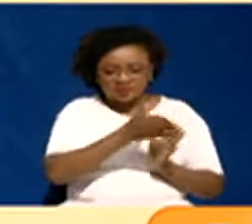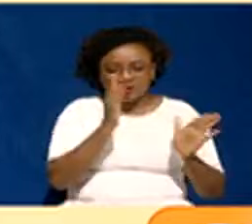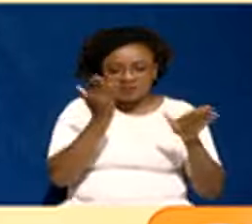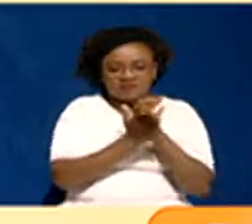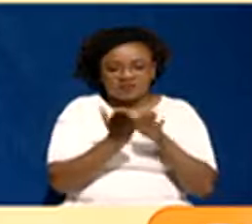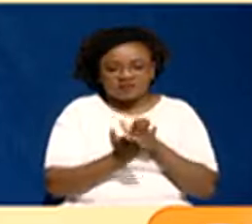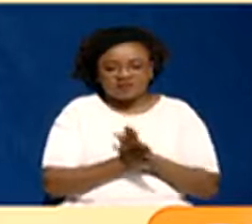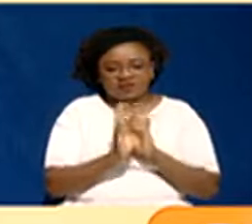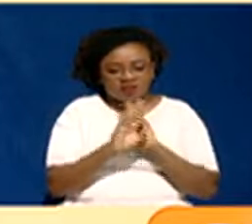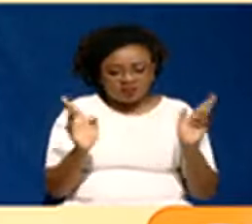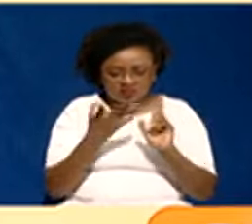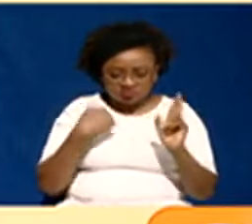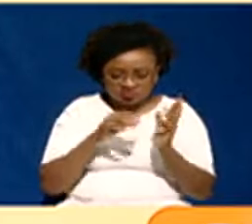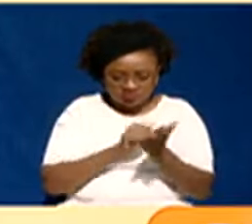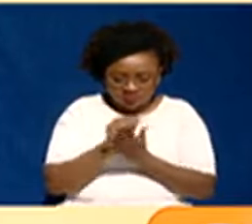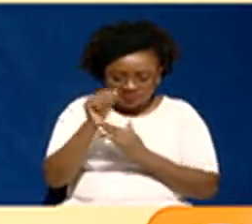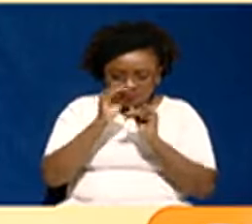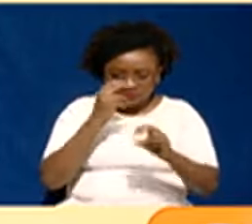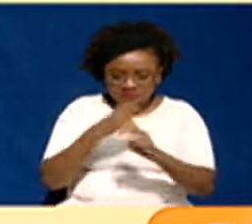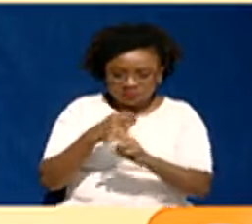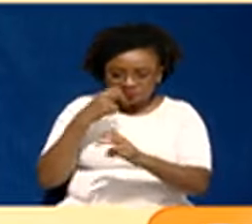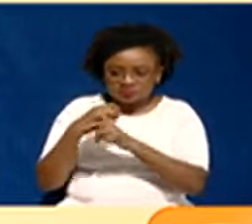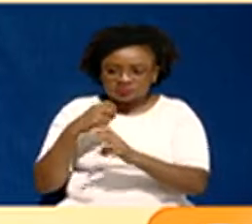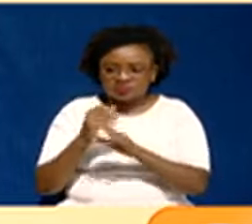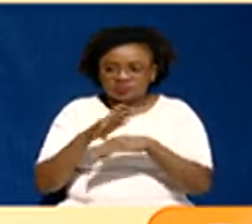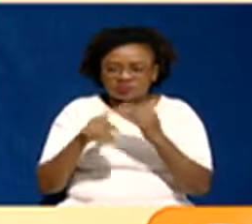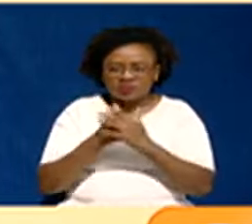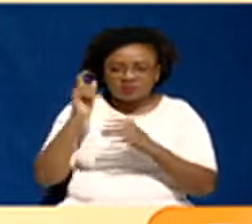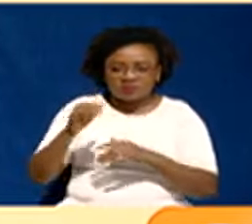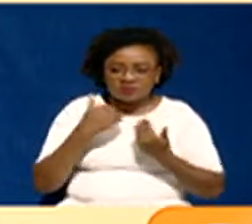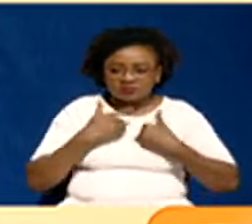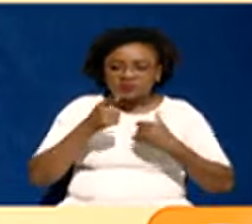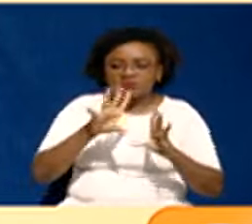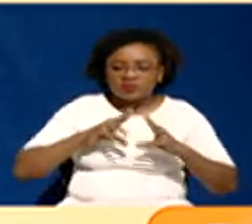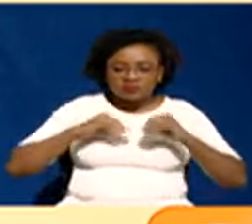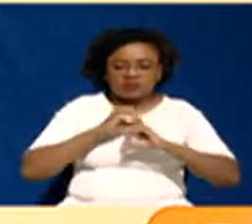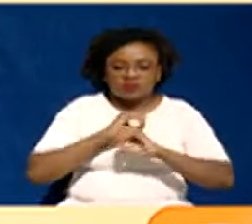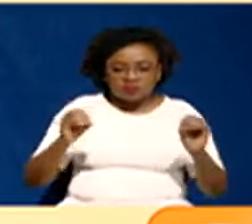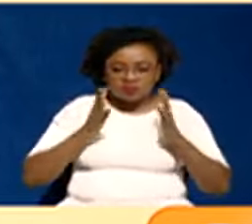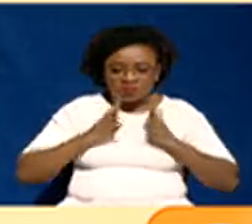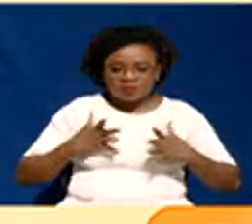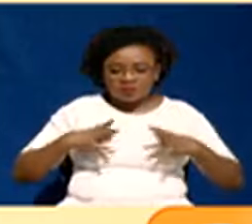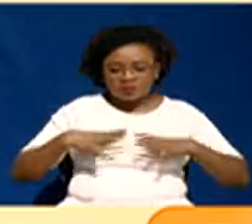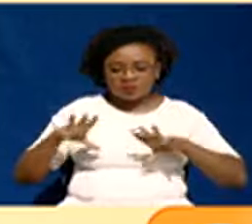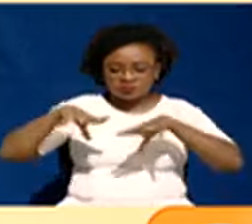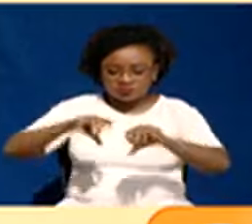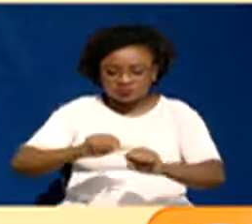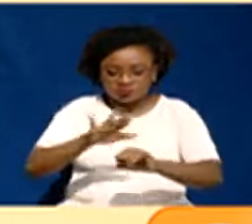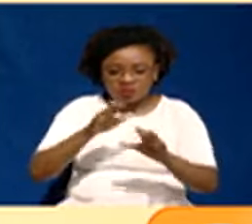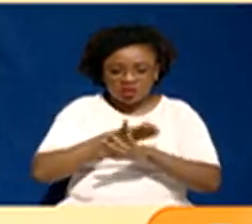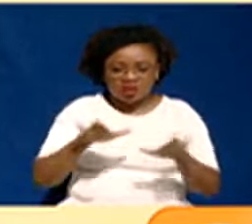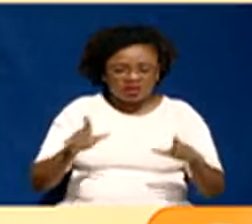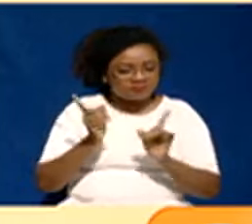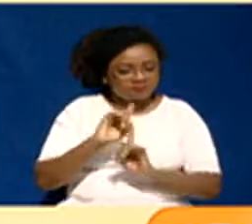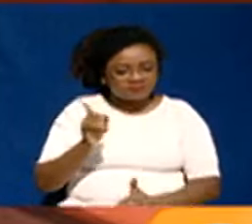registry. So we're producing for them now first. We are doing it. Then I'll see mkwe na title deed. Msikubali mtu aingie kwa shule yetu. Let us not agree for